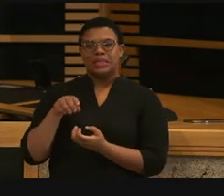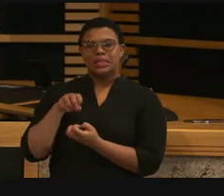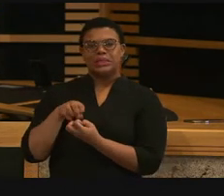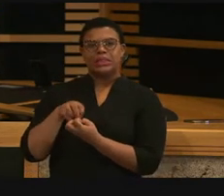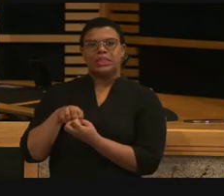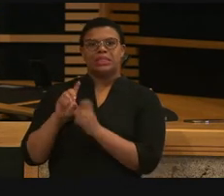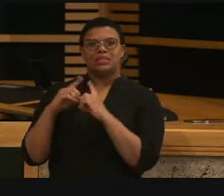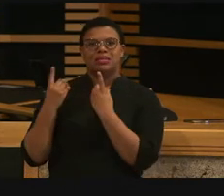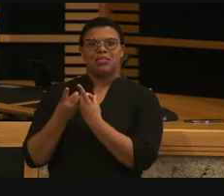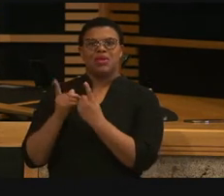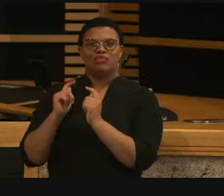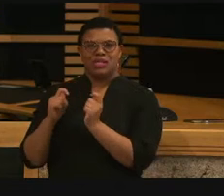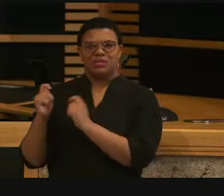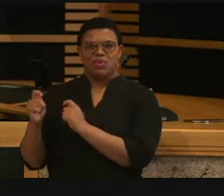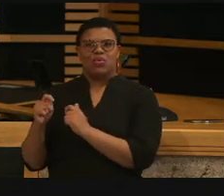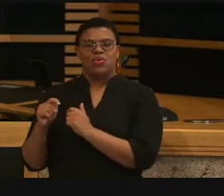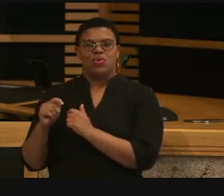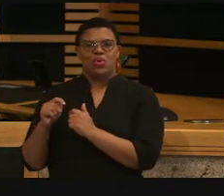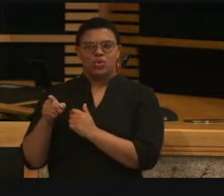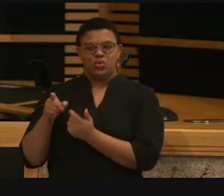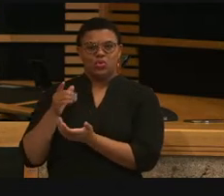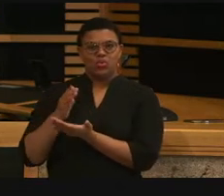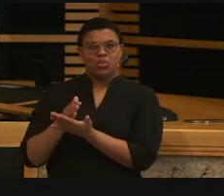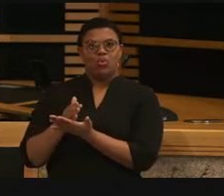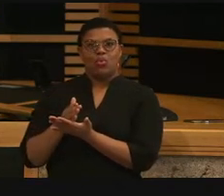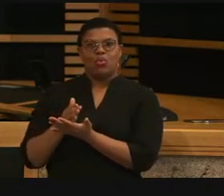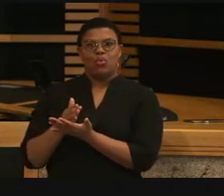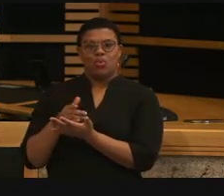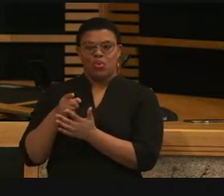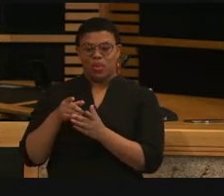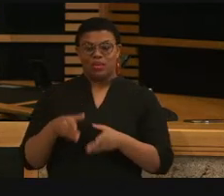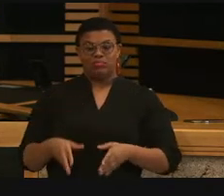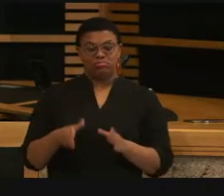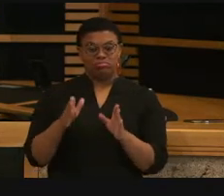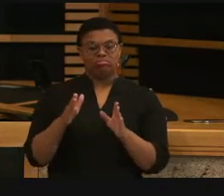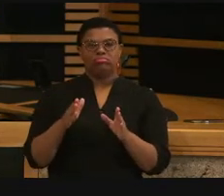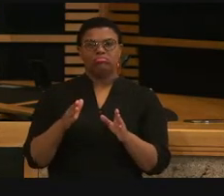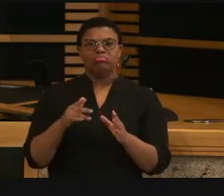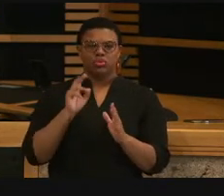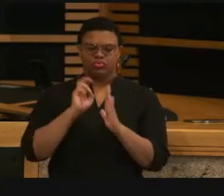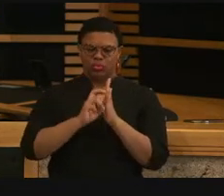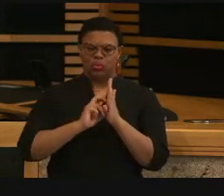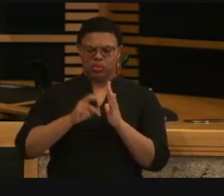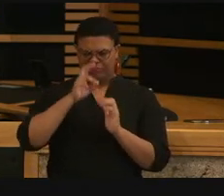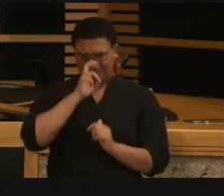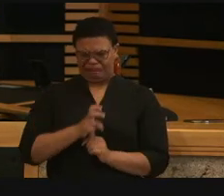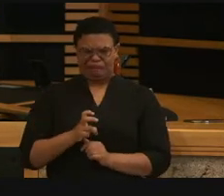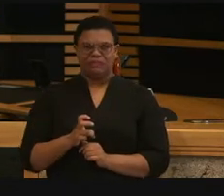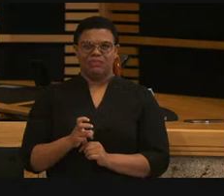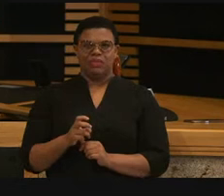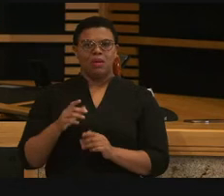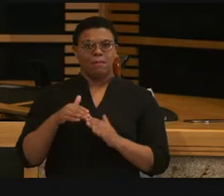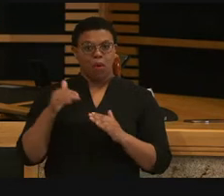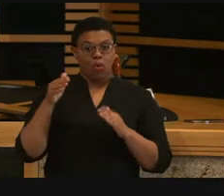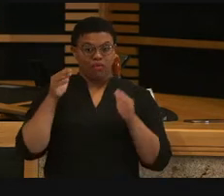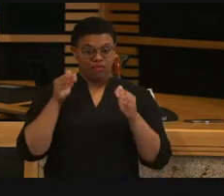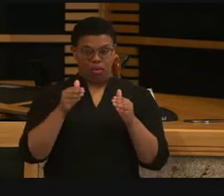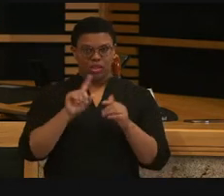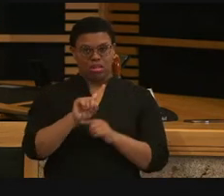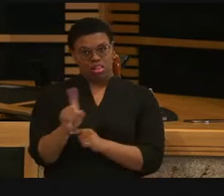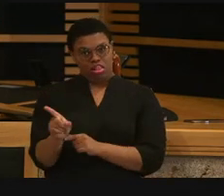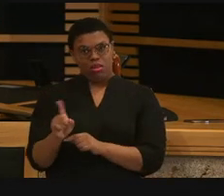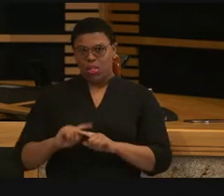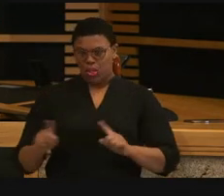Transport to ensure that there is a strict enforcement of road traffic laws, with particular focus on speeding,